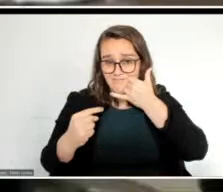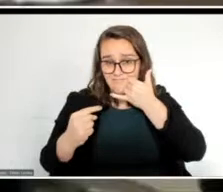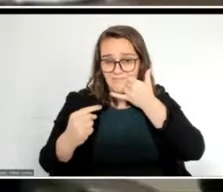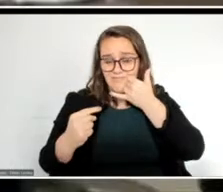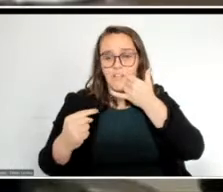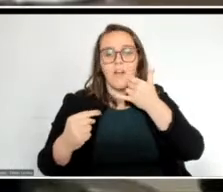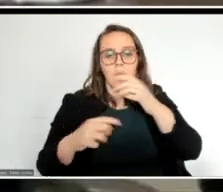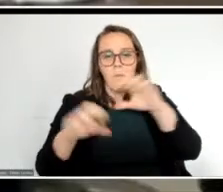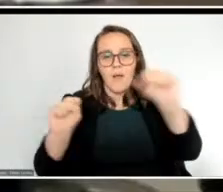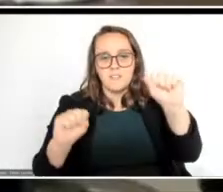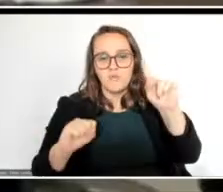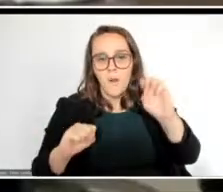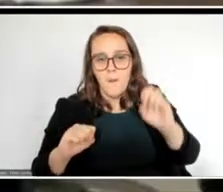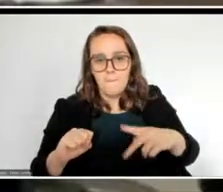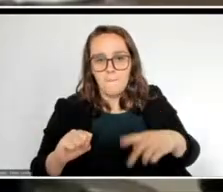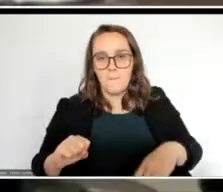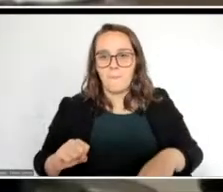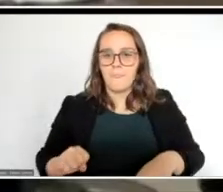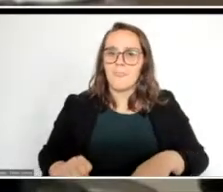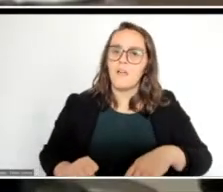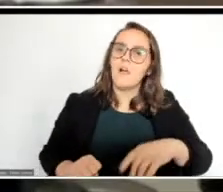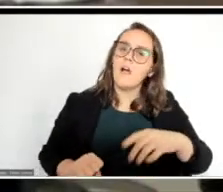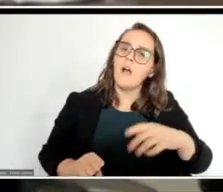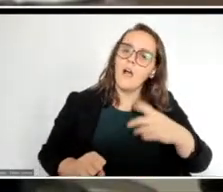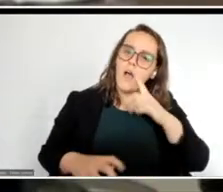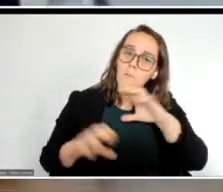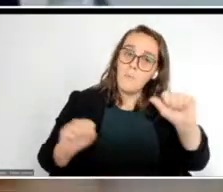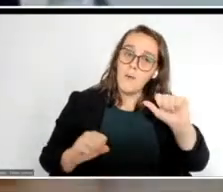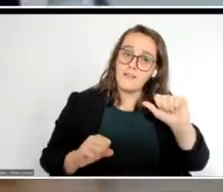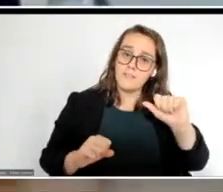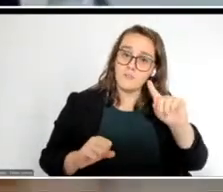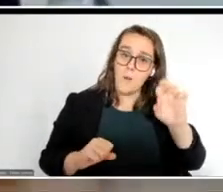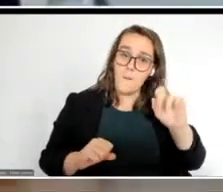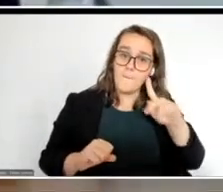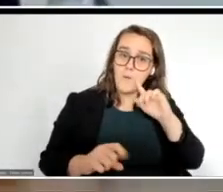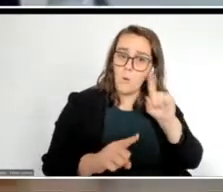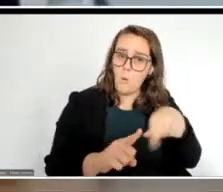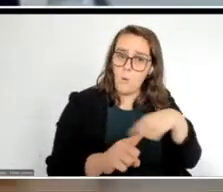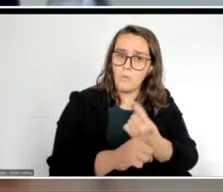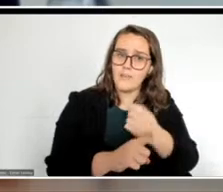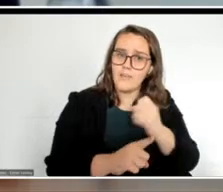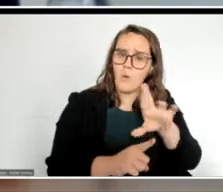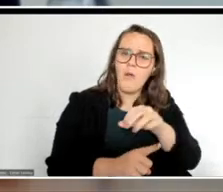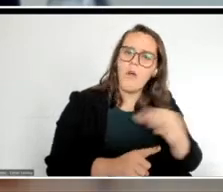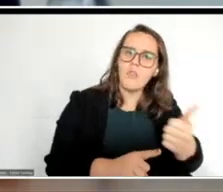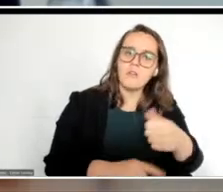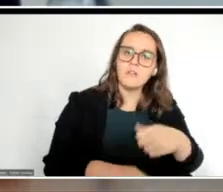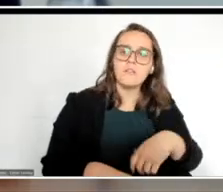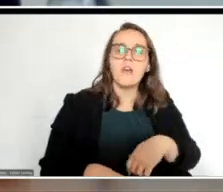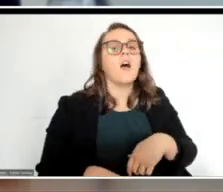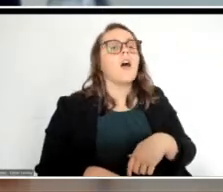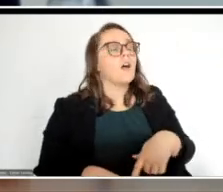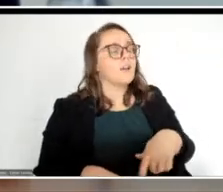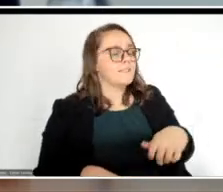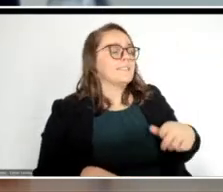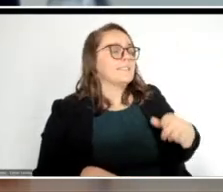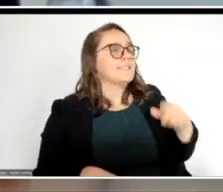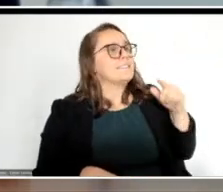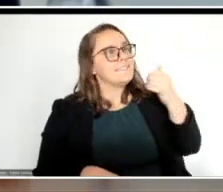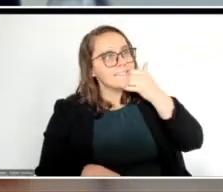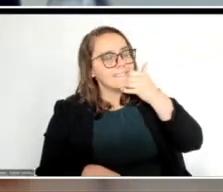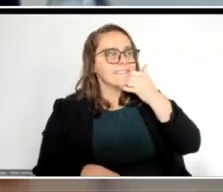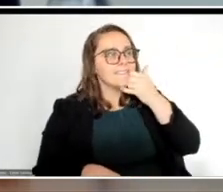And did President Trump have anyone else on the line with him? He introduced me to a gentleman